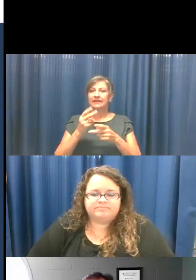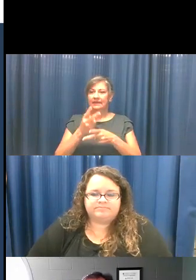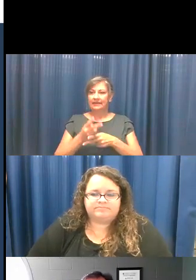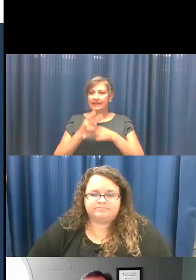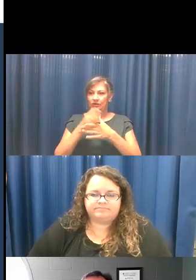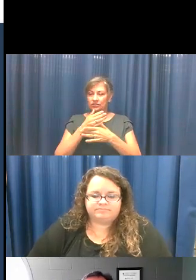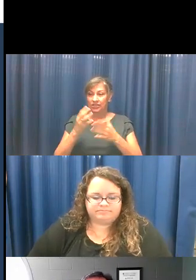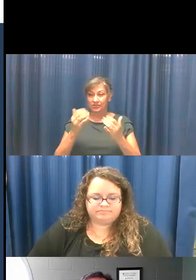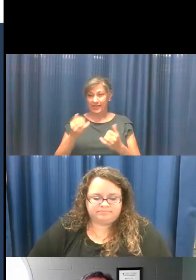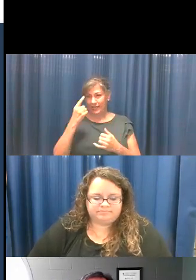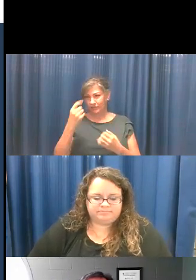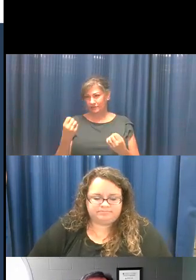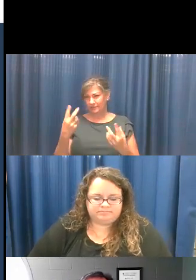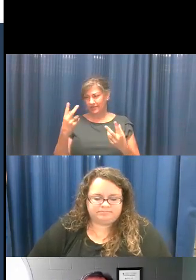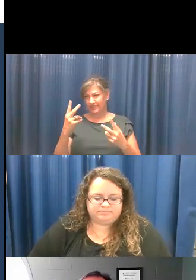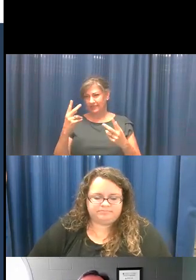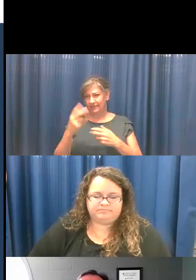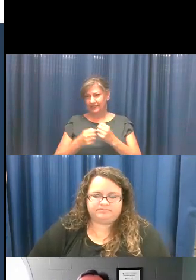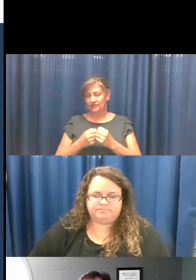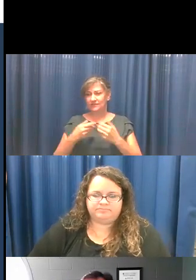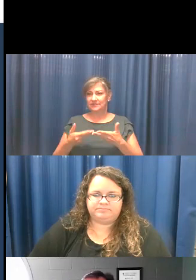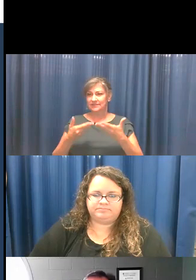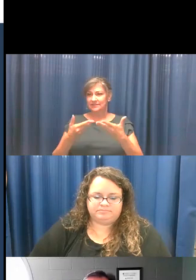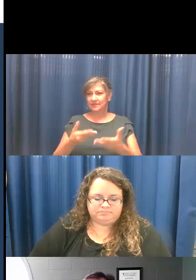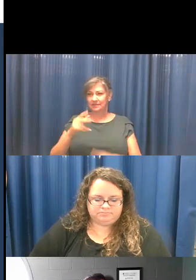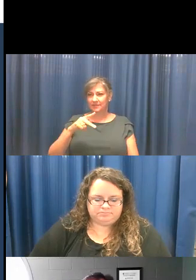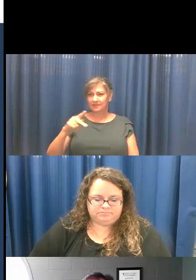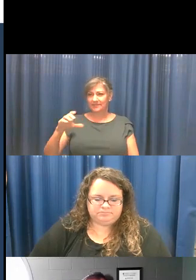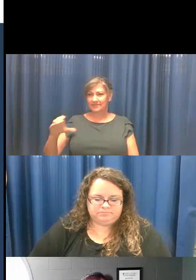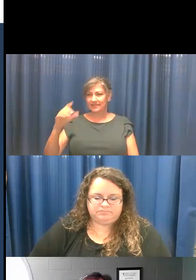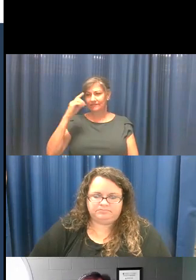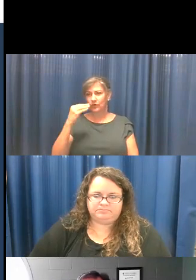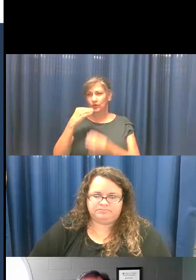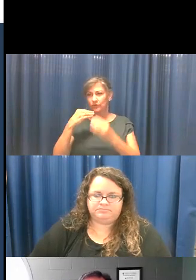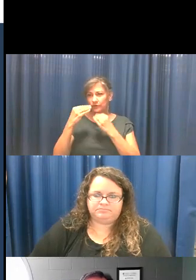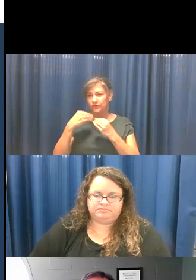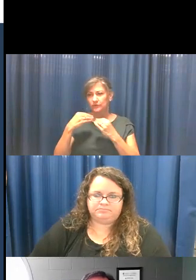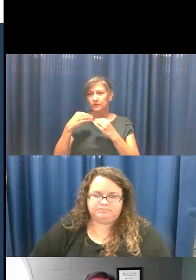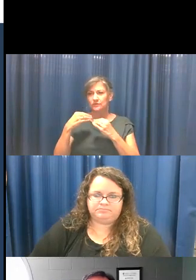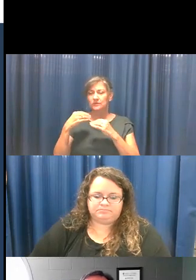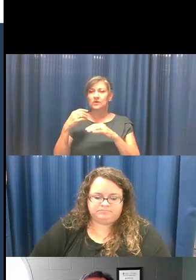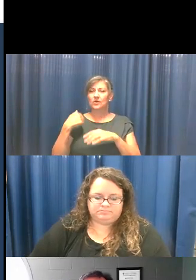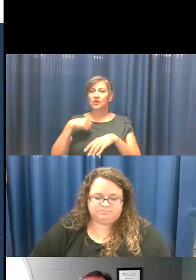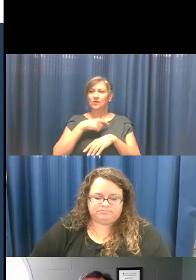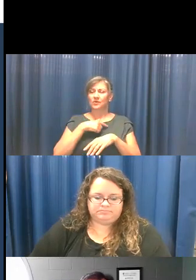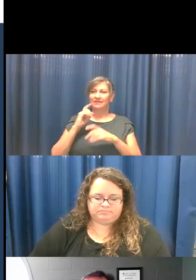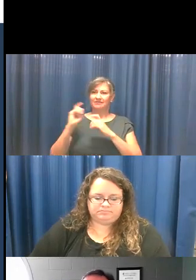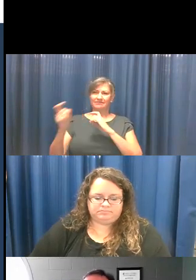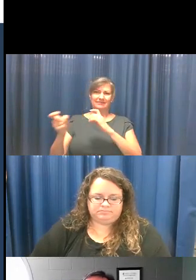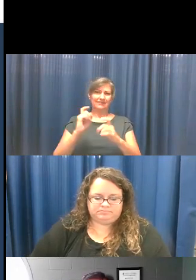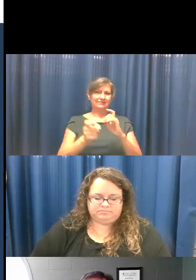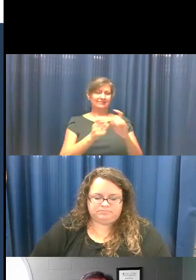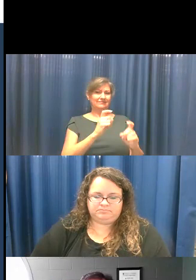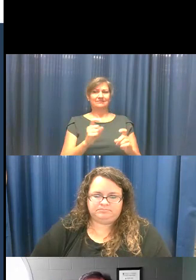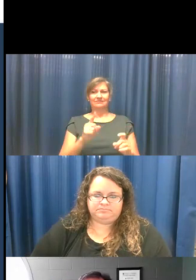has been supplying Pikes Peak Community College with food for food drives where we've given away literally hundreds